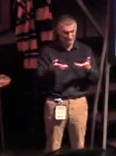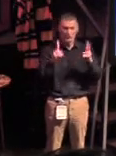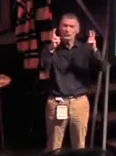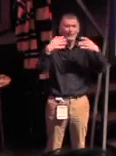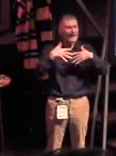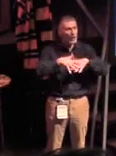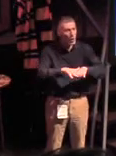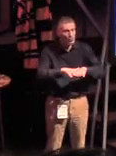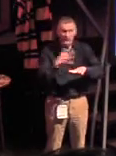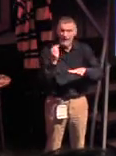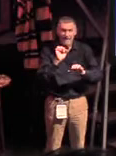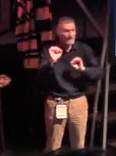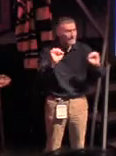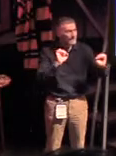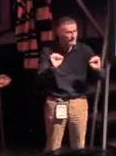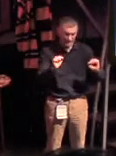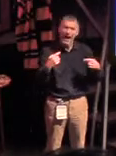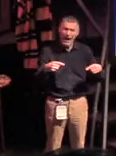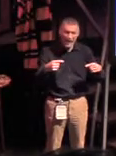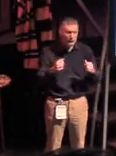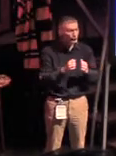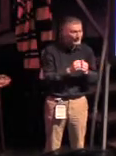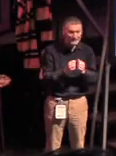inclusion, which we are going to talk about in the coming days.